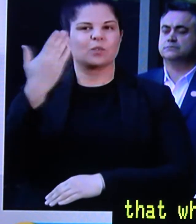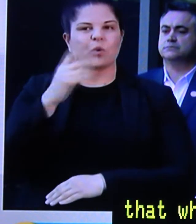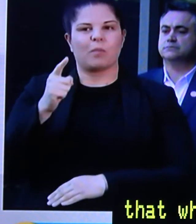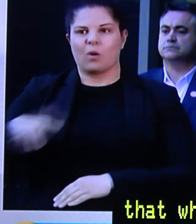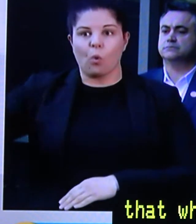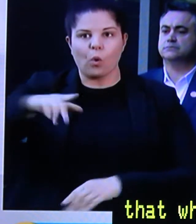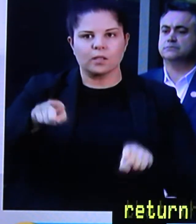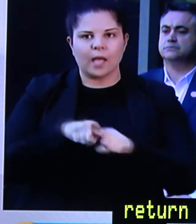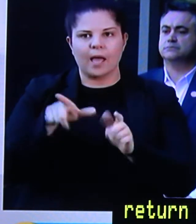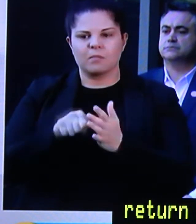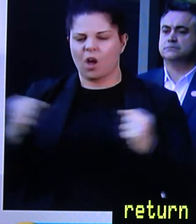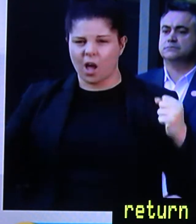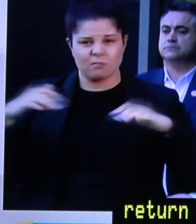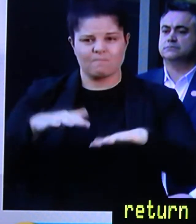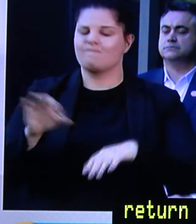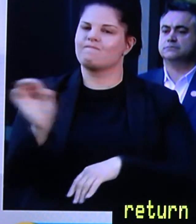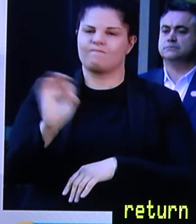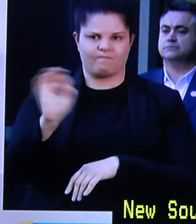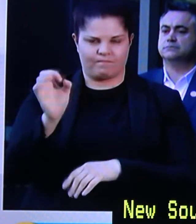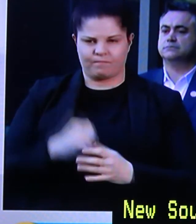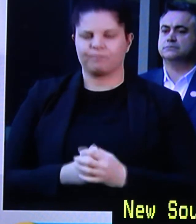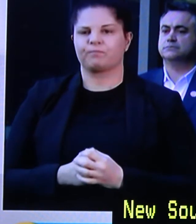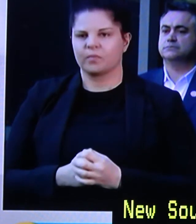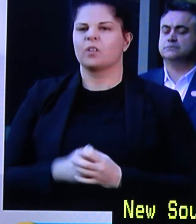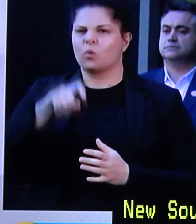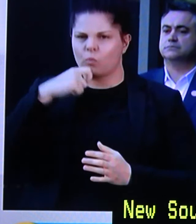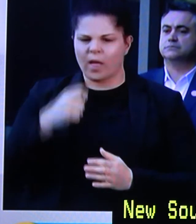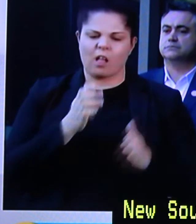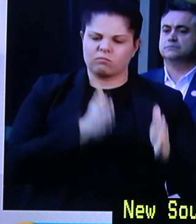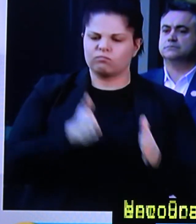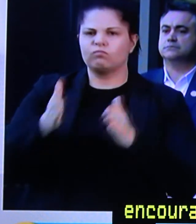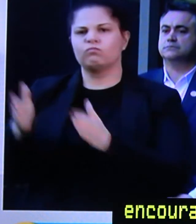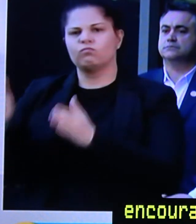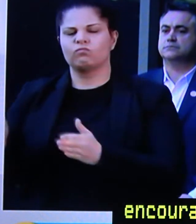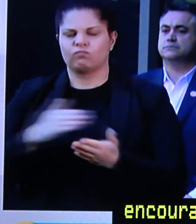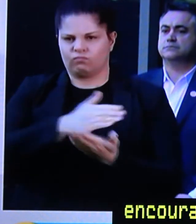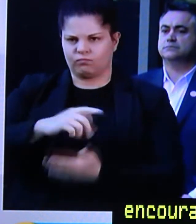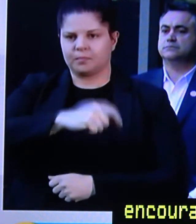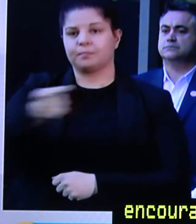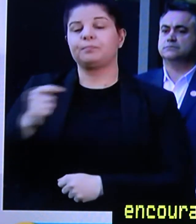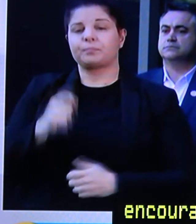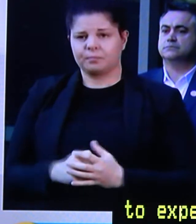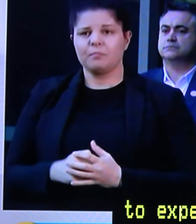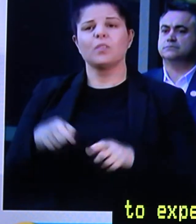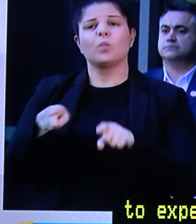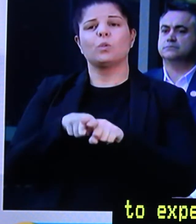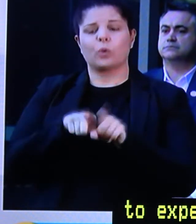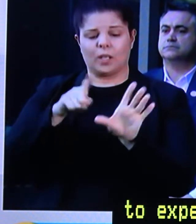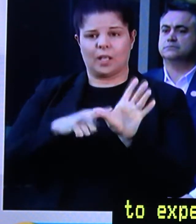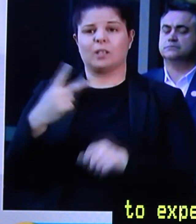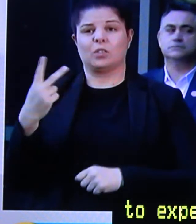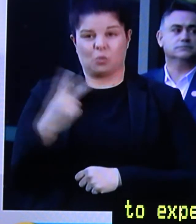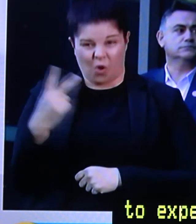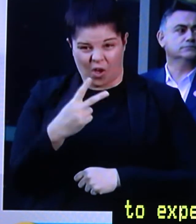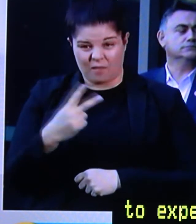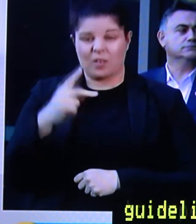of our public schools to expedite Year 12, and that was a guideline we'd put out. And I'm pleased to say that the latest